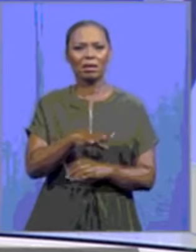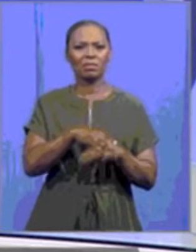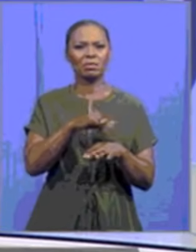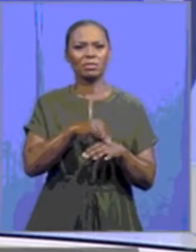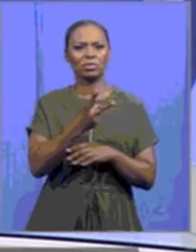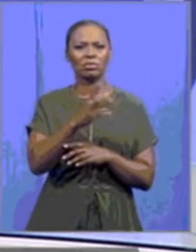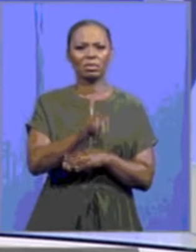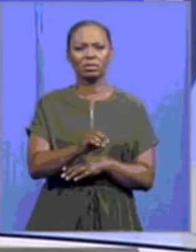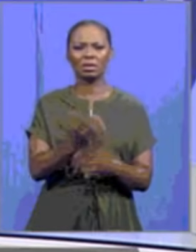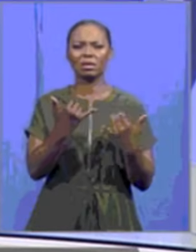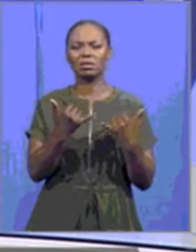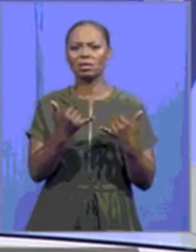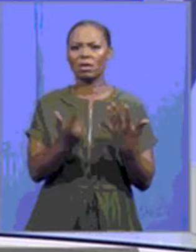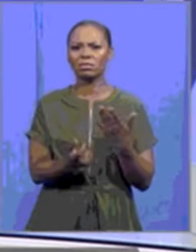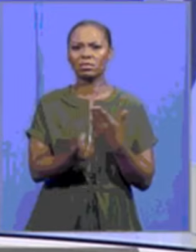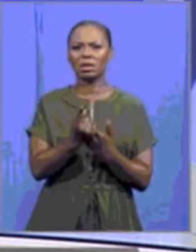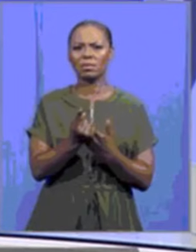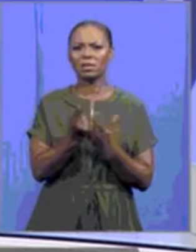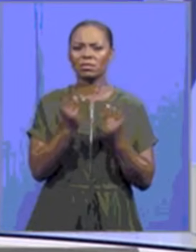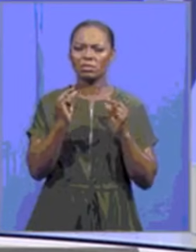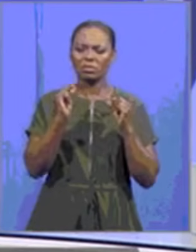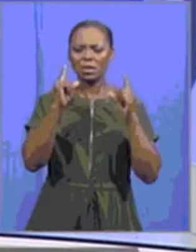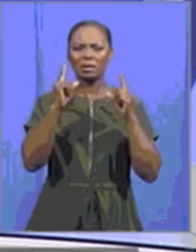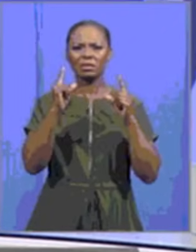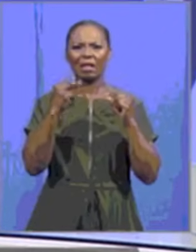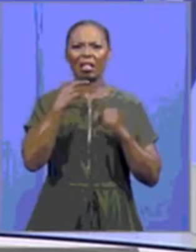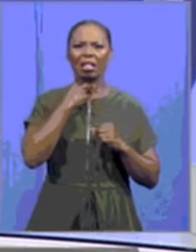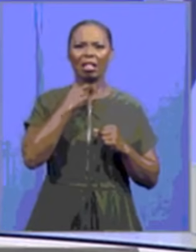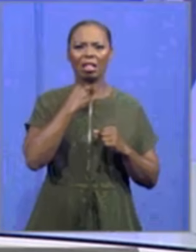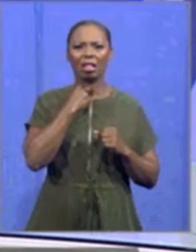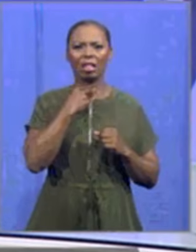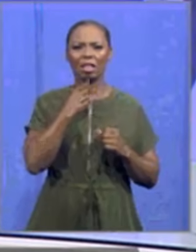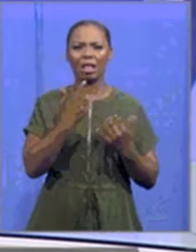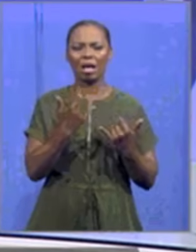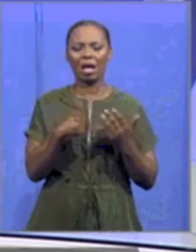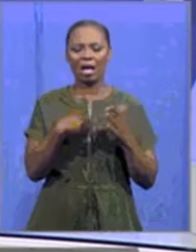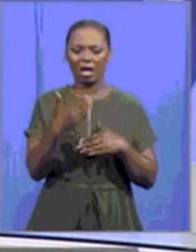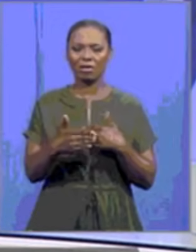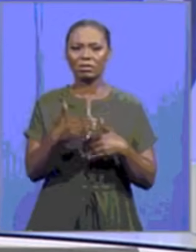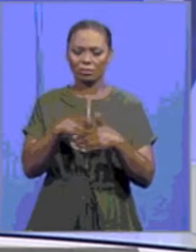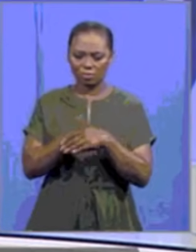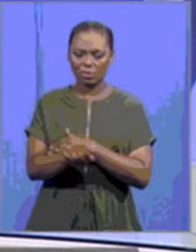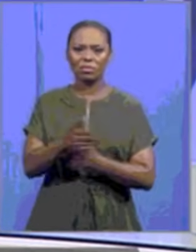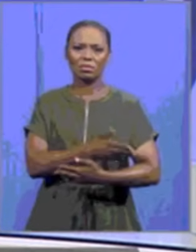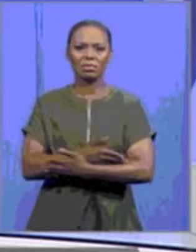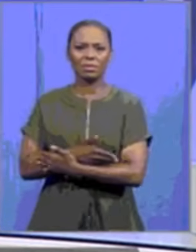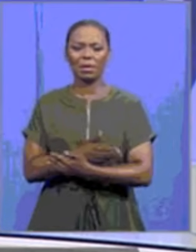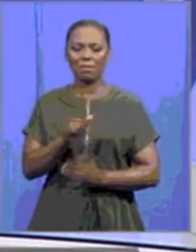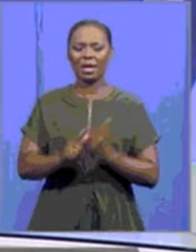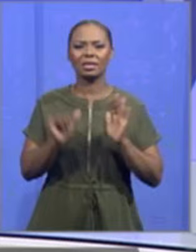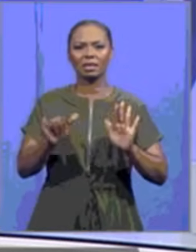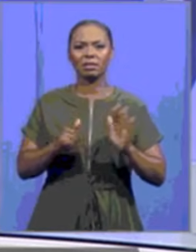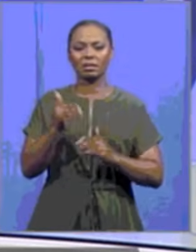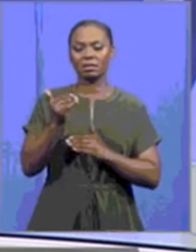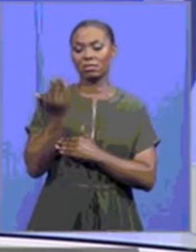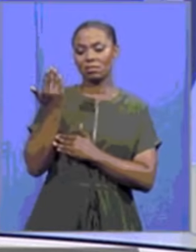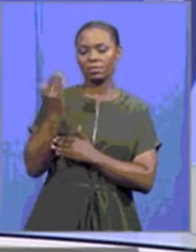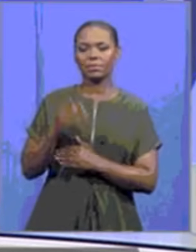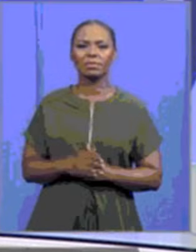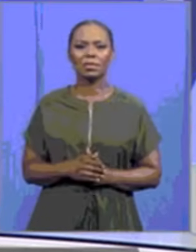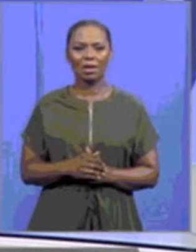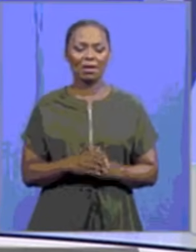motho fela yo a sa kgonego go itirela selo morago ga go etela bookelo bjo dikgwedi tše 6 tša go feta. Ba lapa